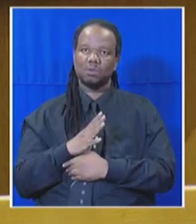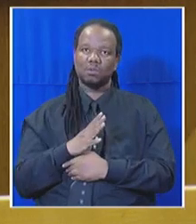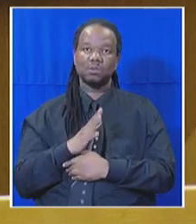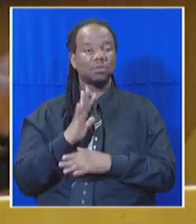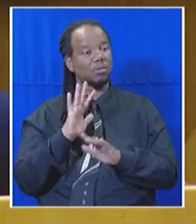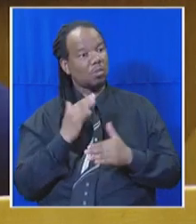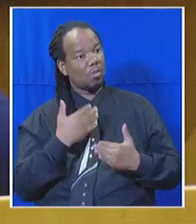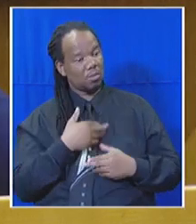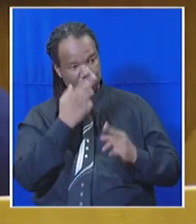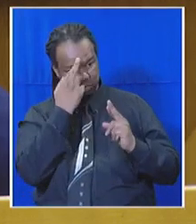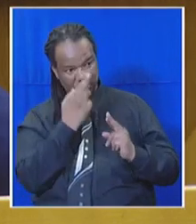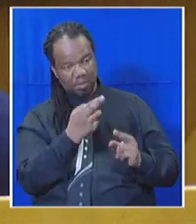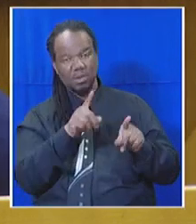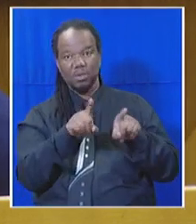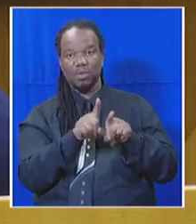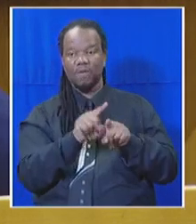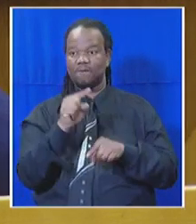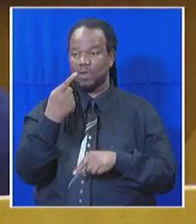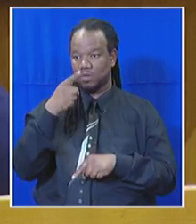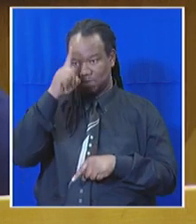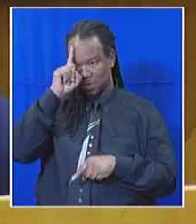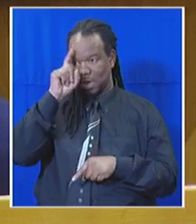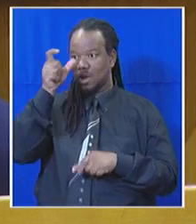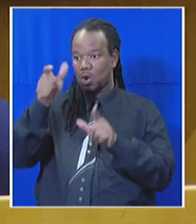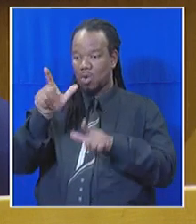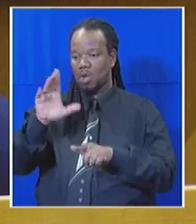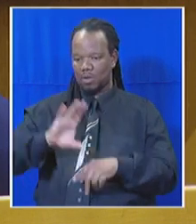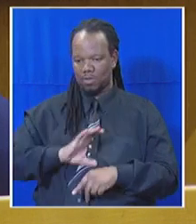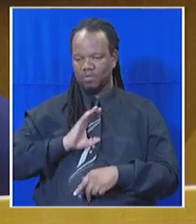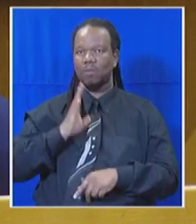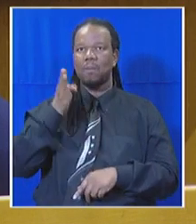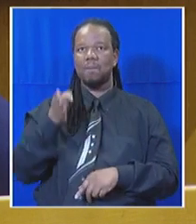you seriously, you must have confidence in black people. House the tendency Chairperson, to